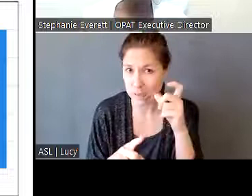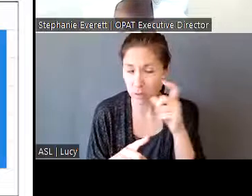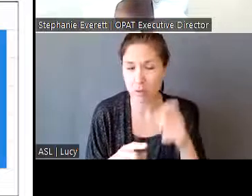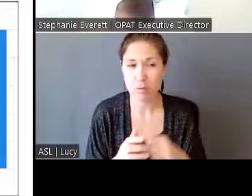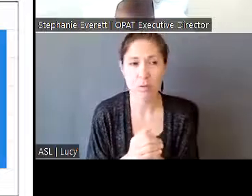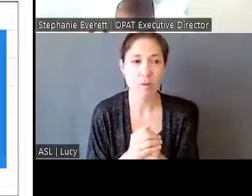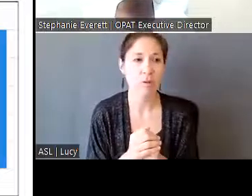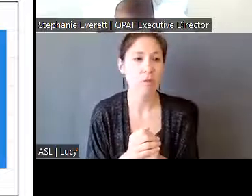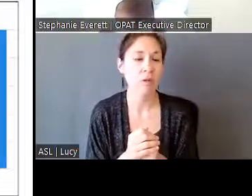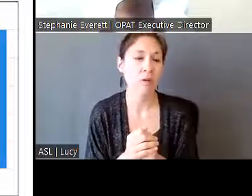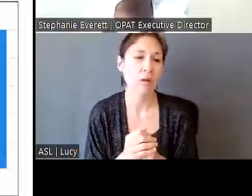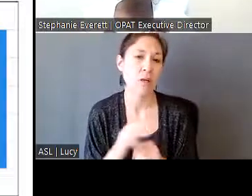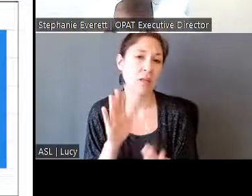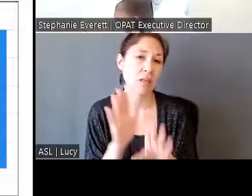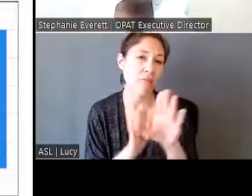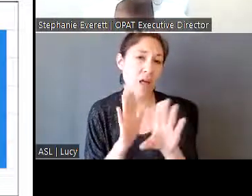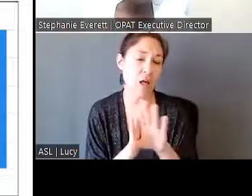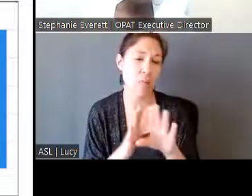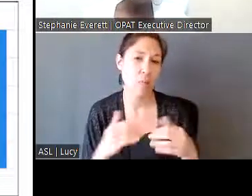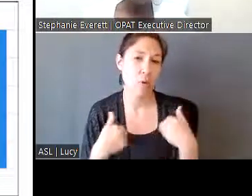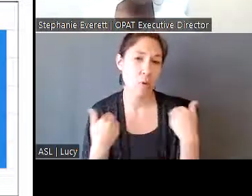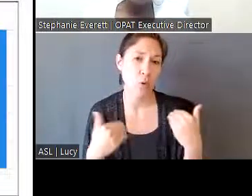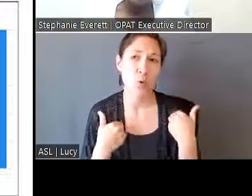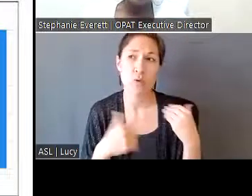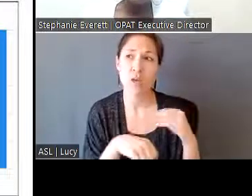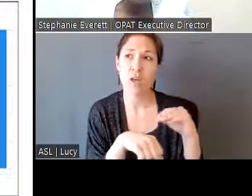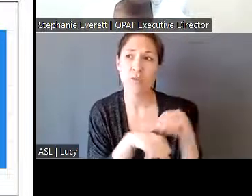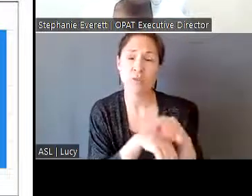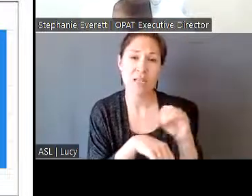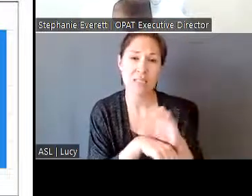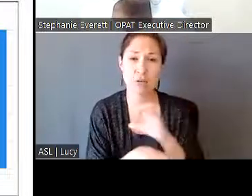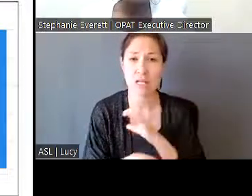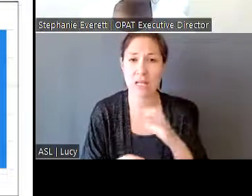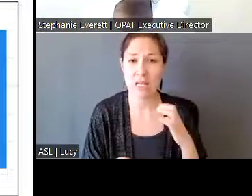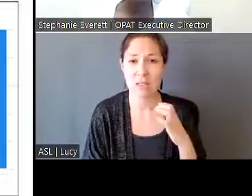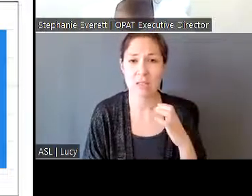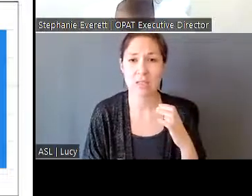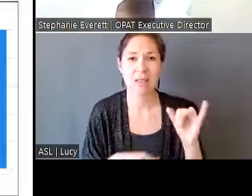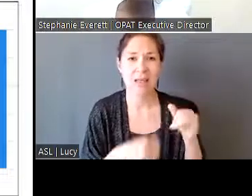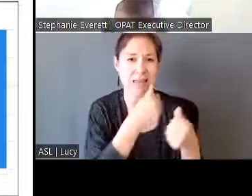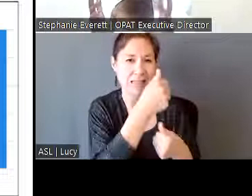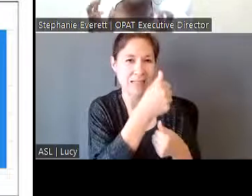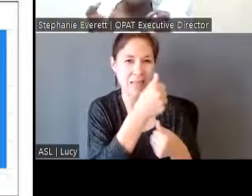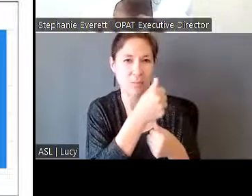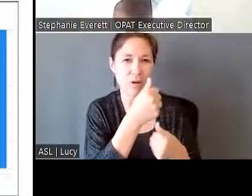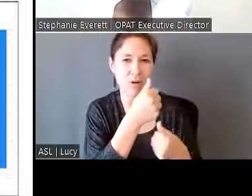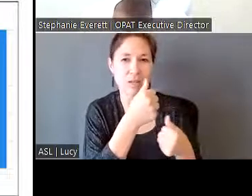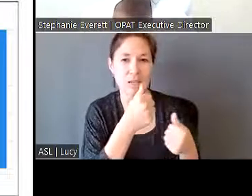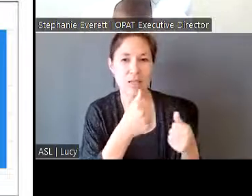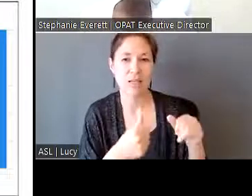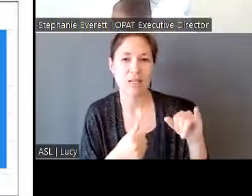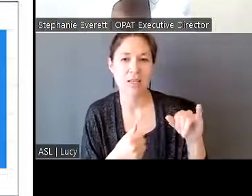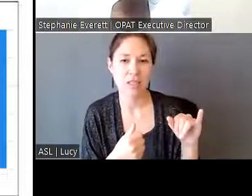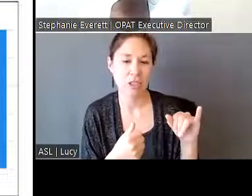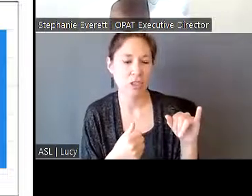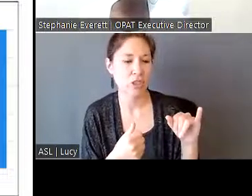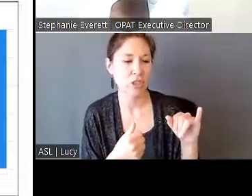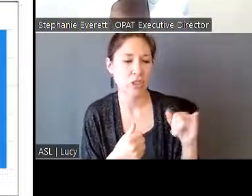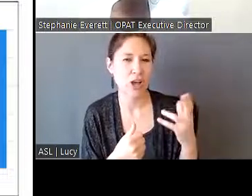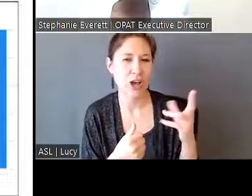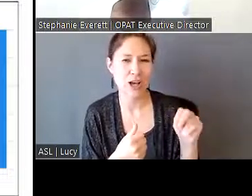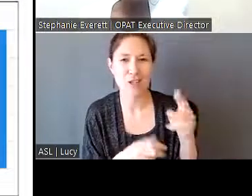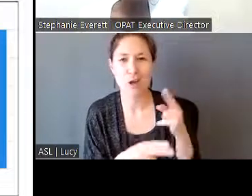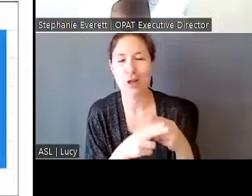a youth advisory council, as my deputy John has nicely tagged them as YAC. So they